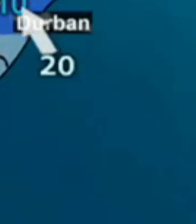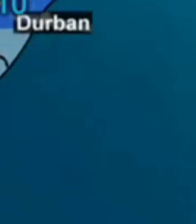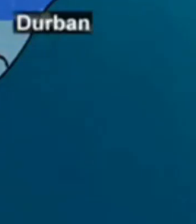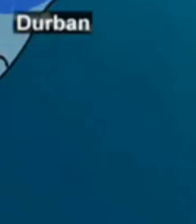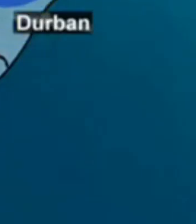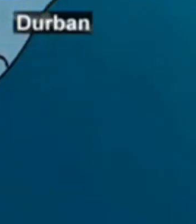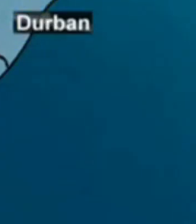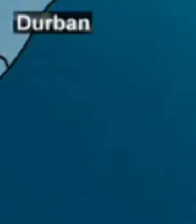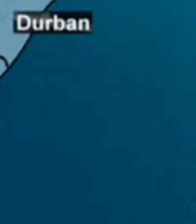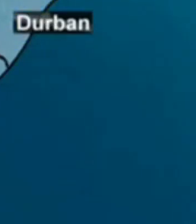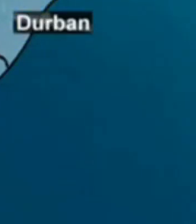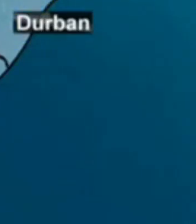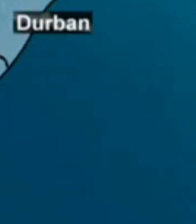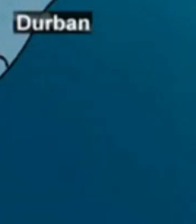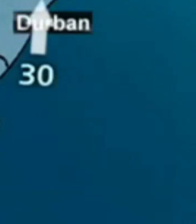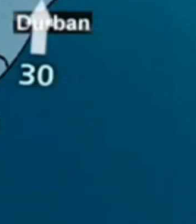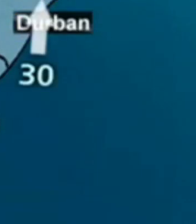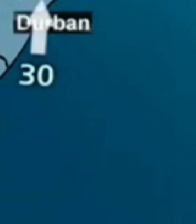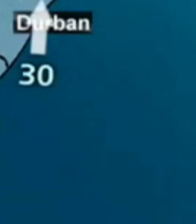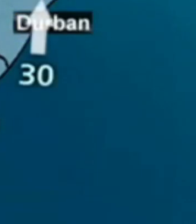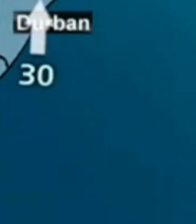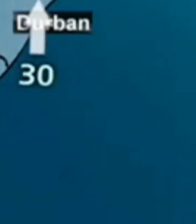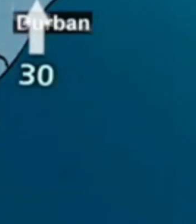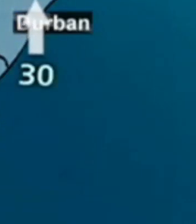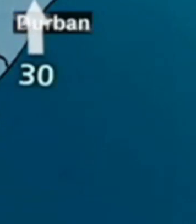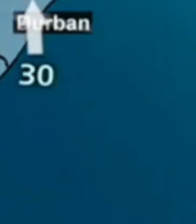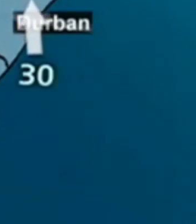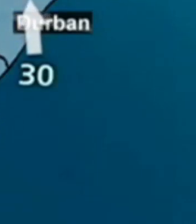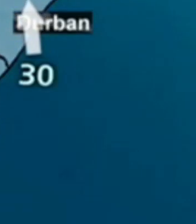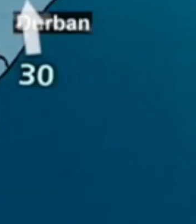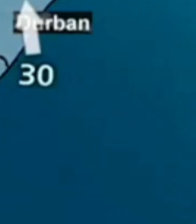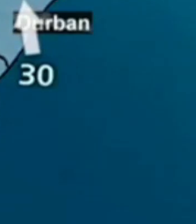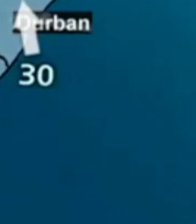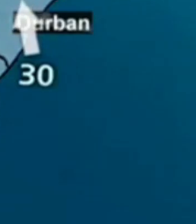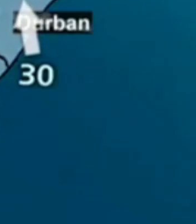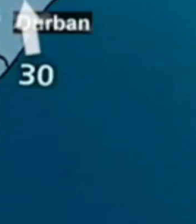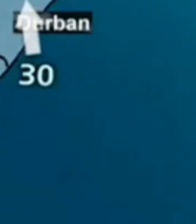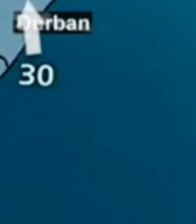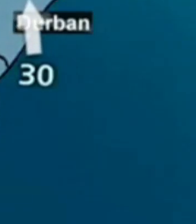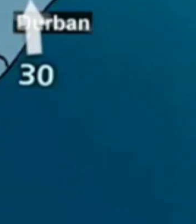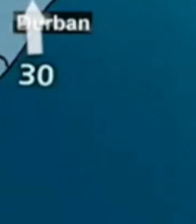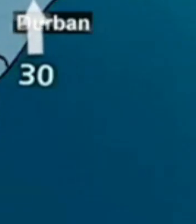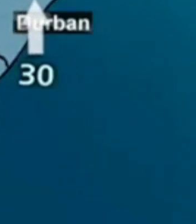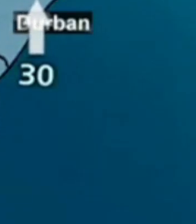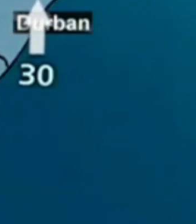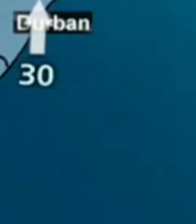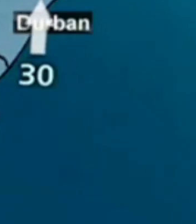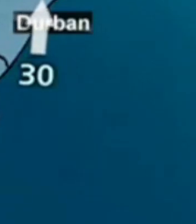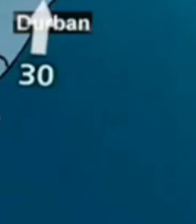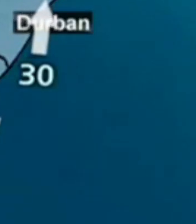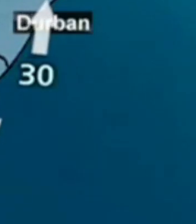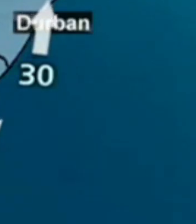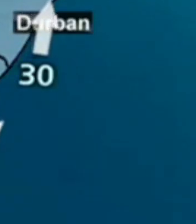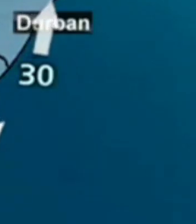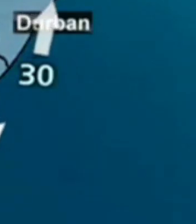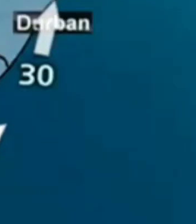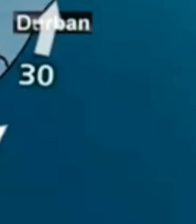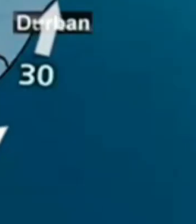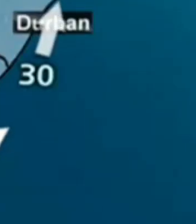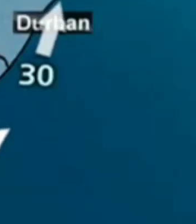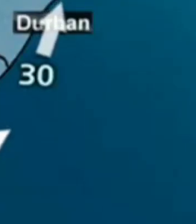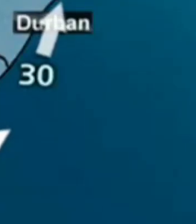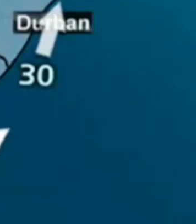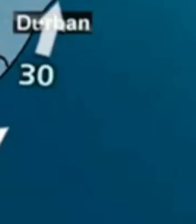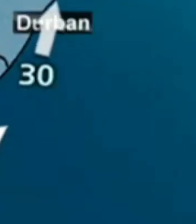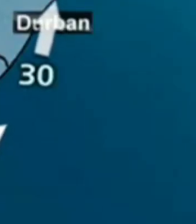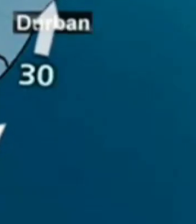kwa Mpumalanga me re tswelle pele re lebella motsatsing la ka moso teng go bontsha fa go tla itemogela pula e matla ka diperesente di le 16 segolo bogolo yang